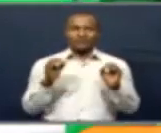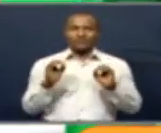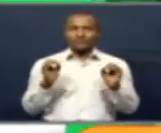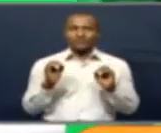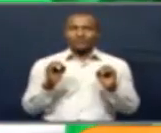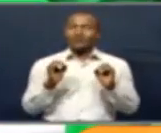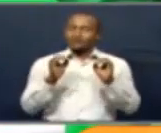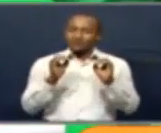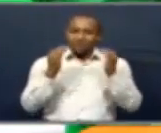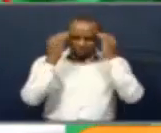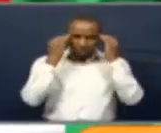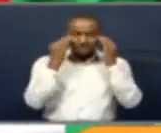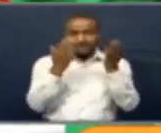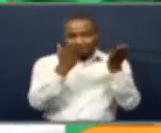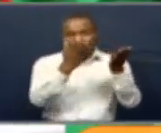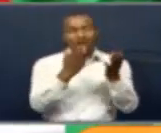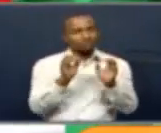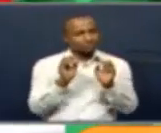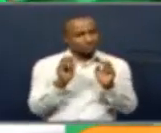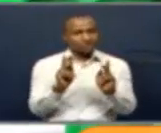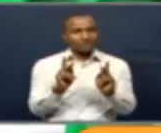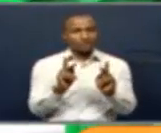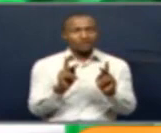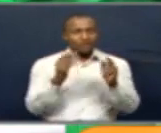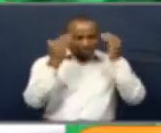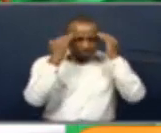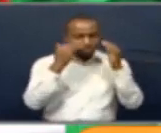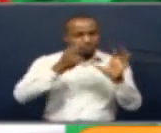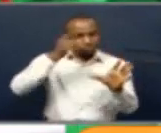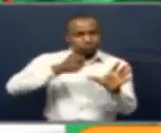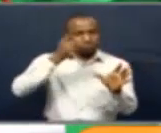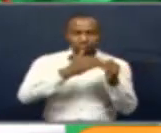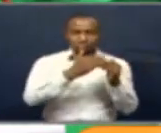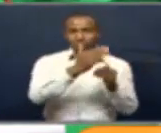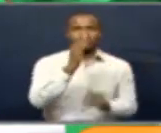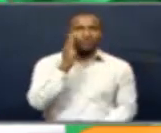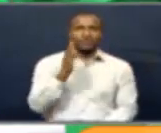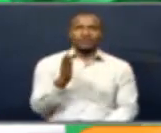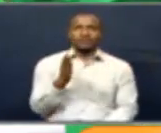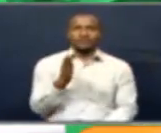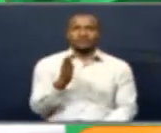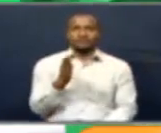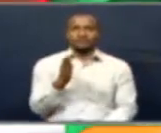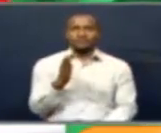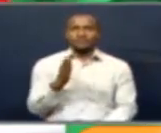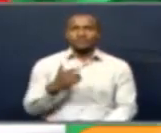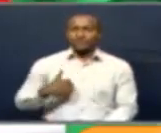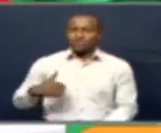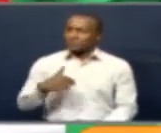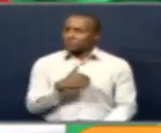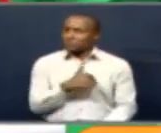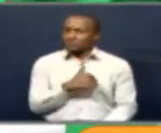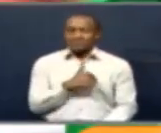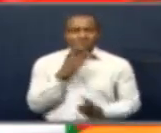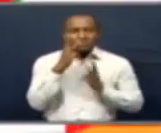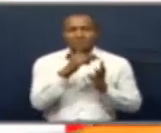case, it is there. People took it there. The courts will make a ruling. He should not confuse people. We don't care about the salaries